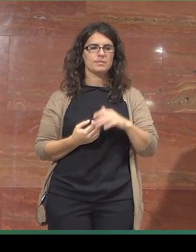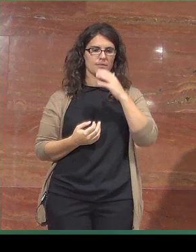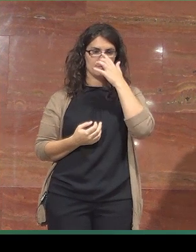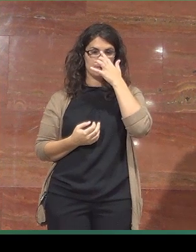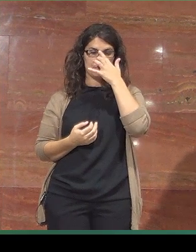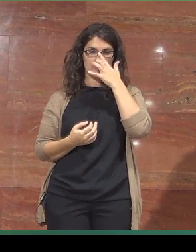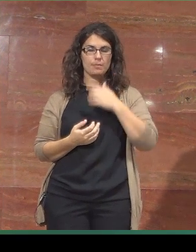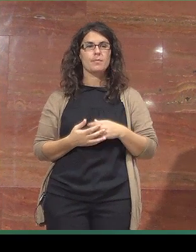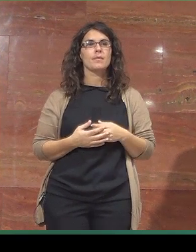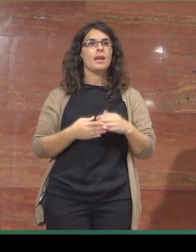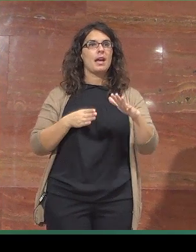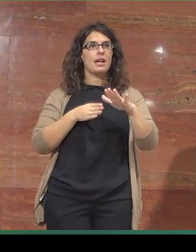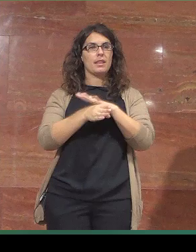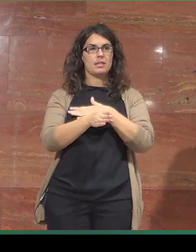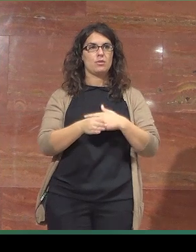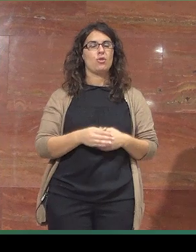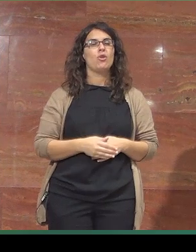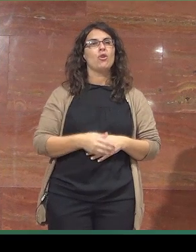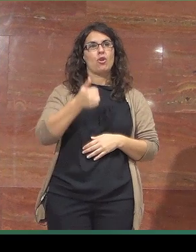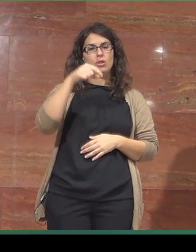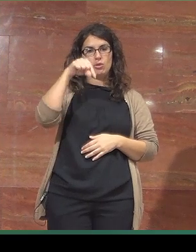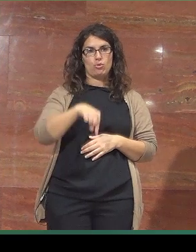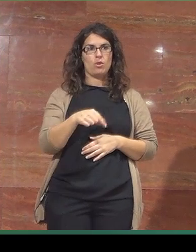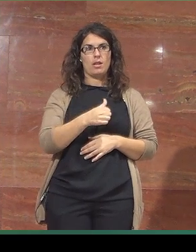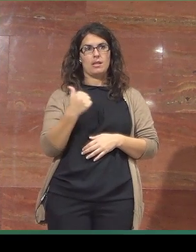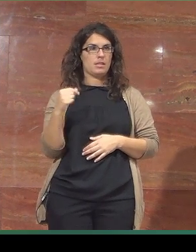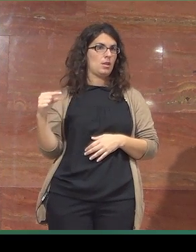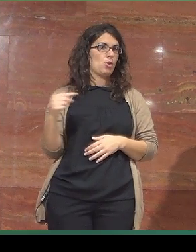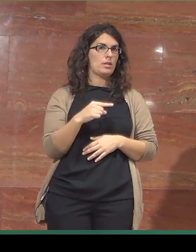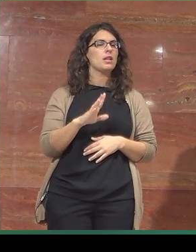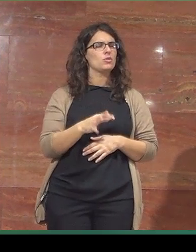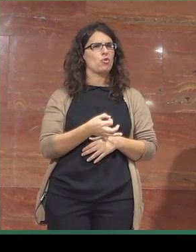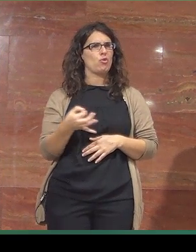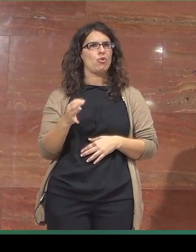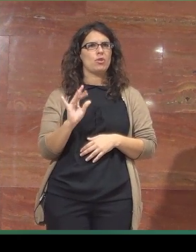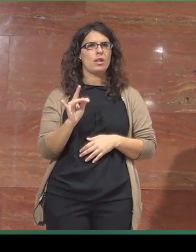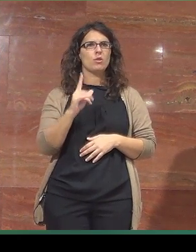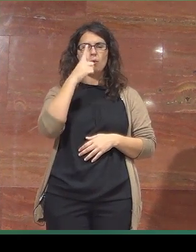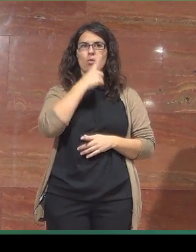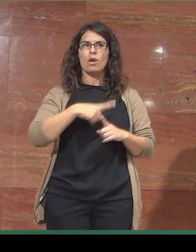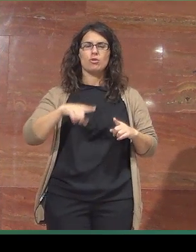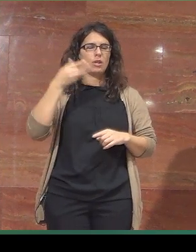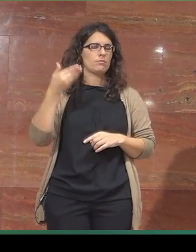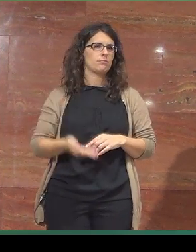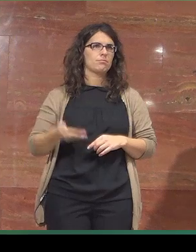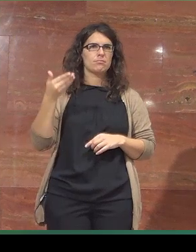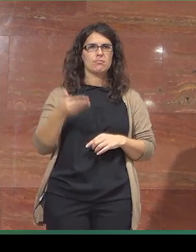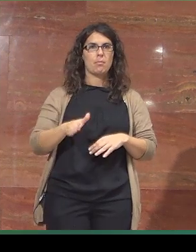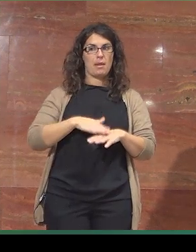was correct and was a key factor in the way that this person perceived Covent